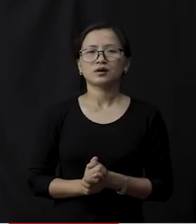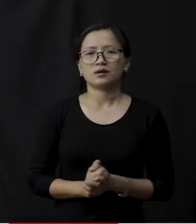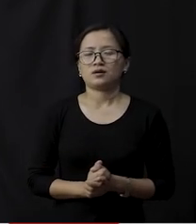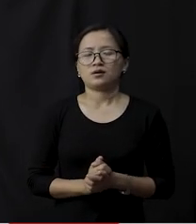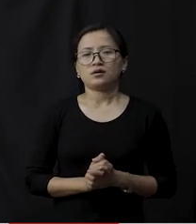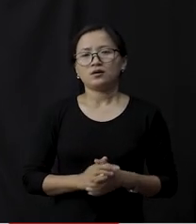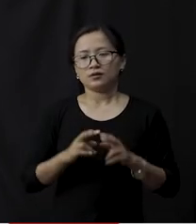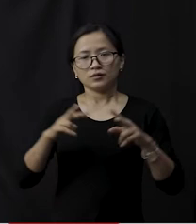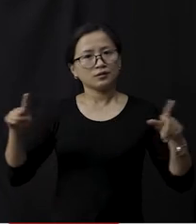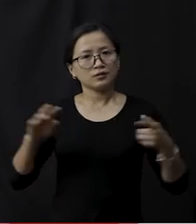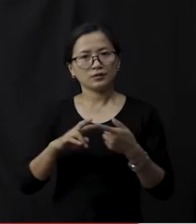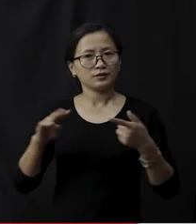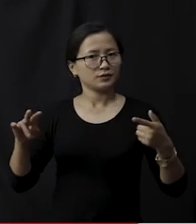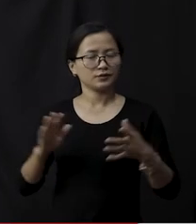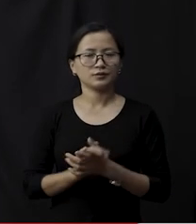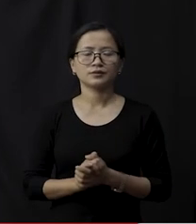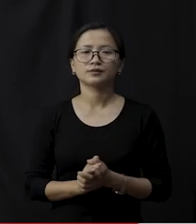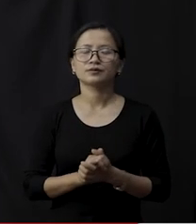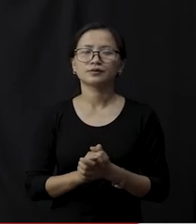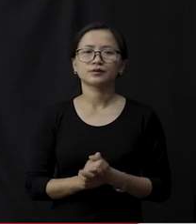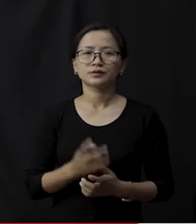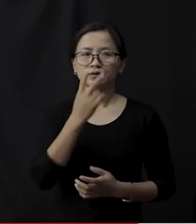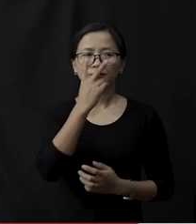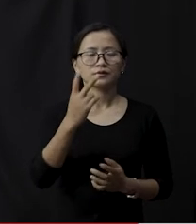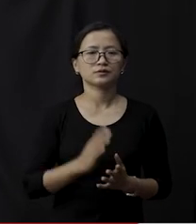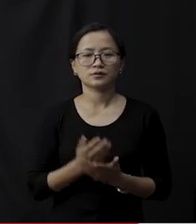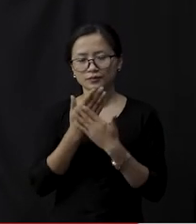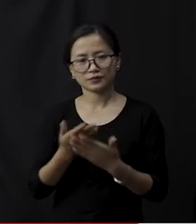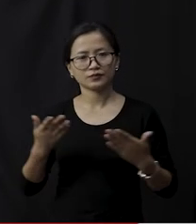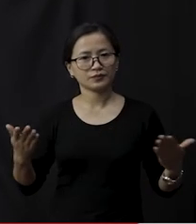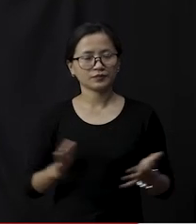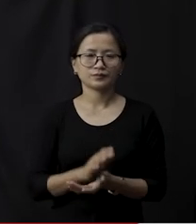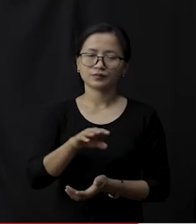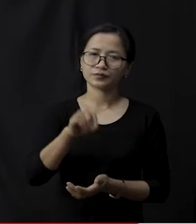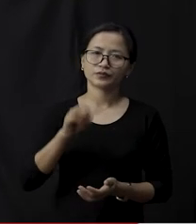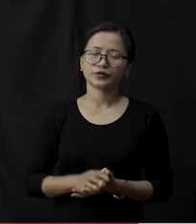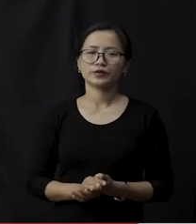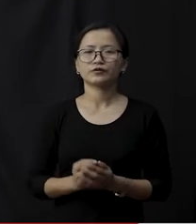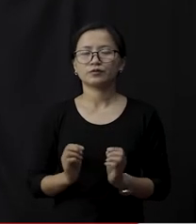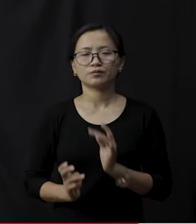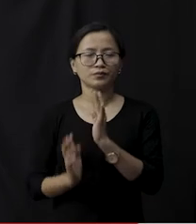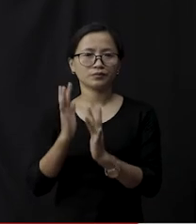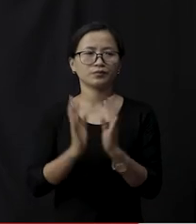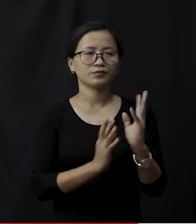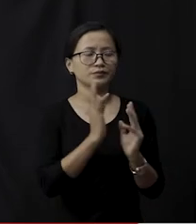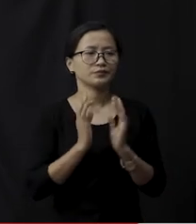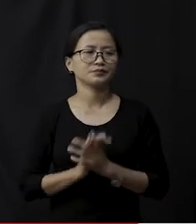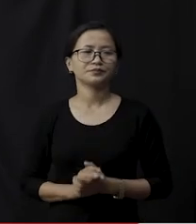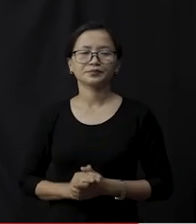the different types of plant. Now we are going to see the things we get from plants. You